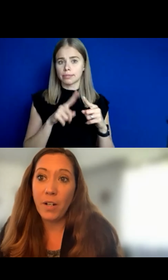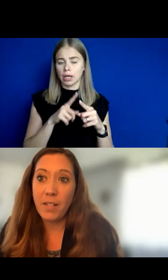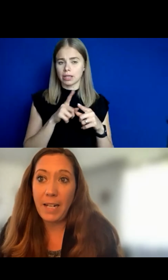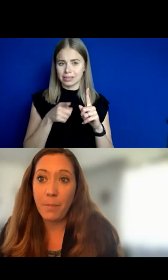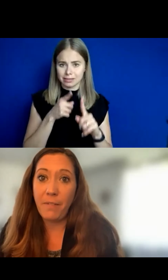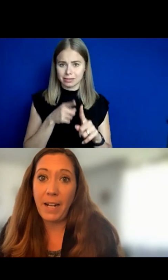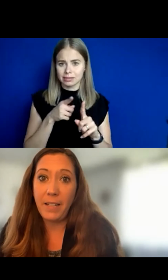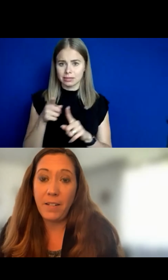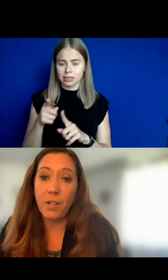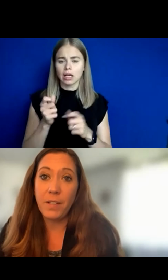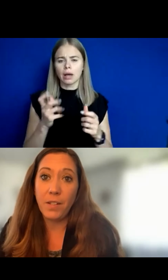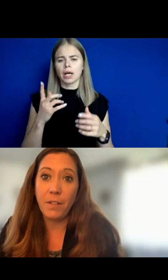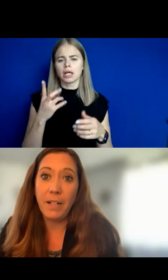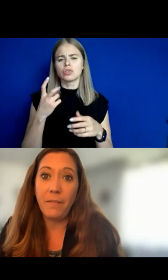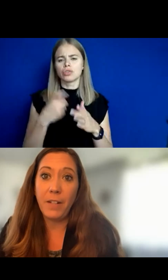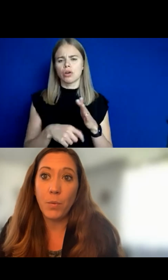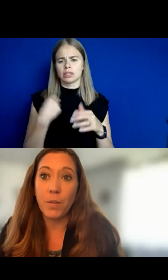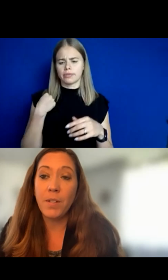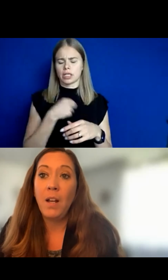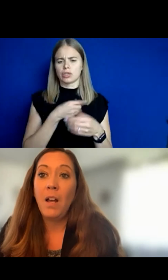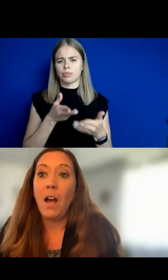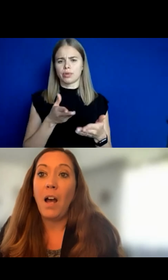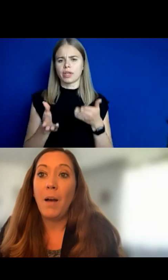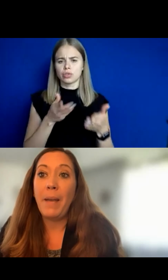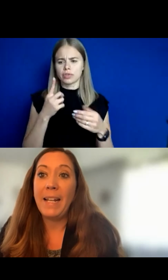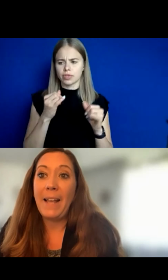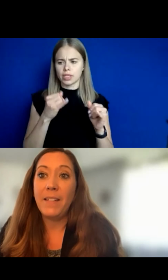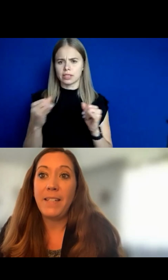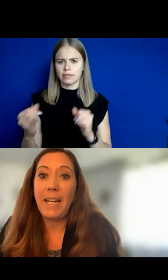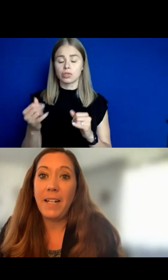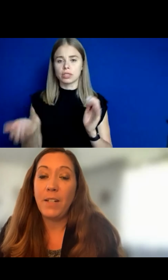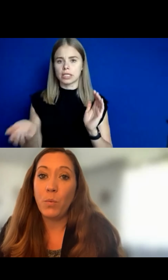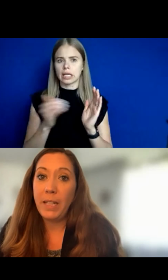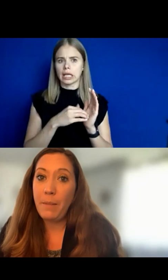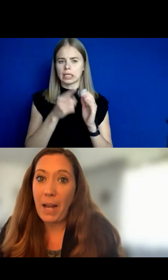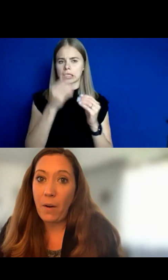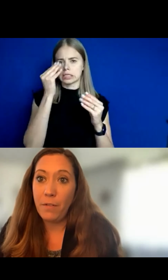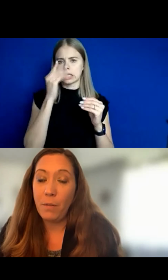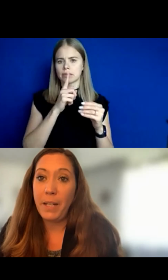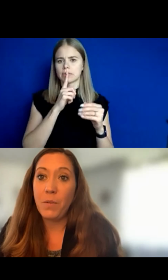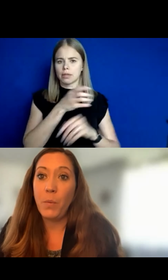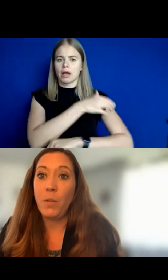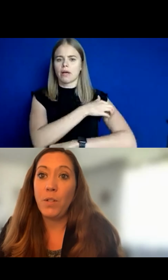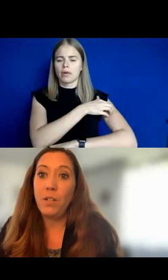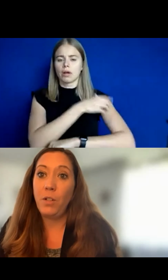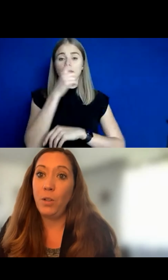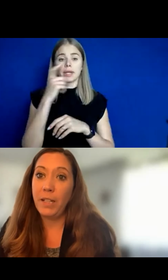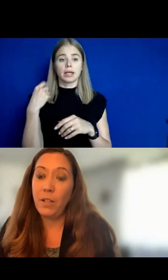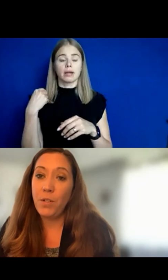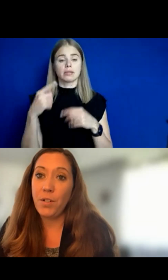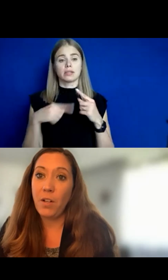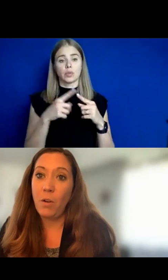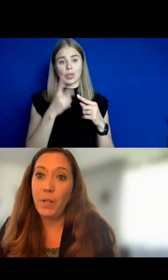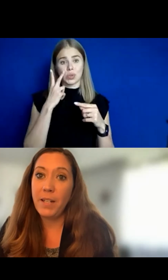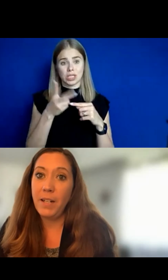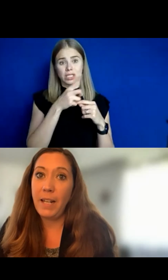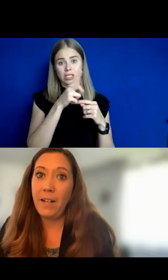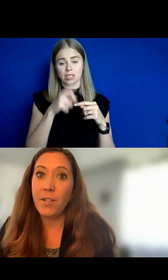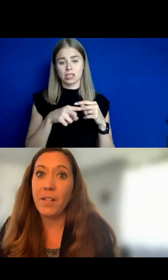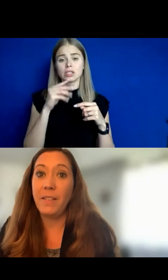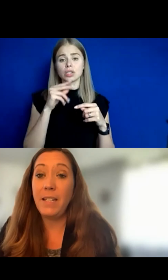in New York State to provide these services for individuals. And again, this data is really powerful because when you look at those nursing home